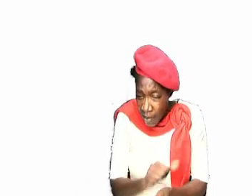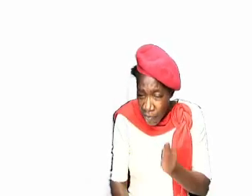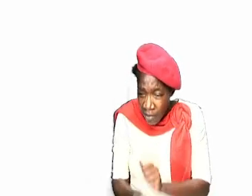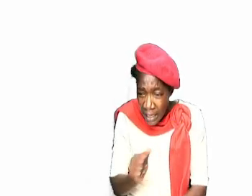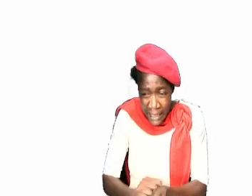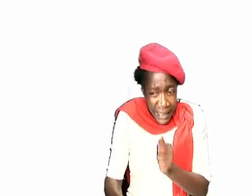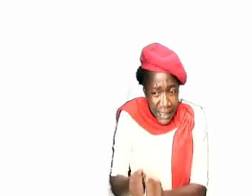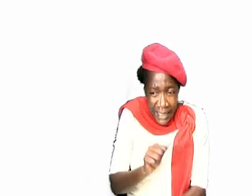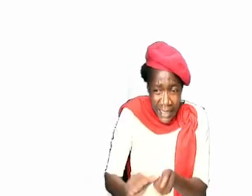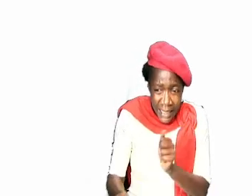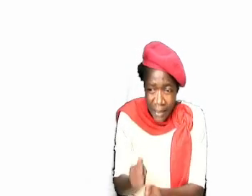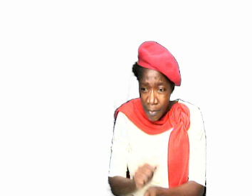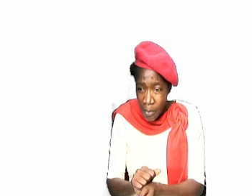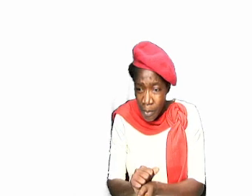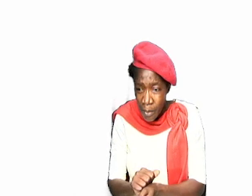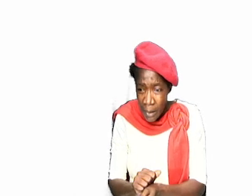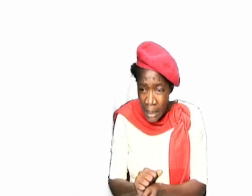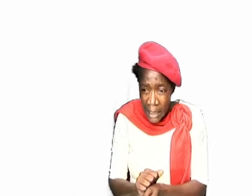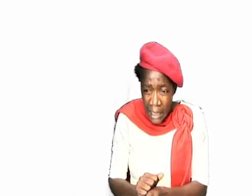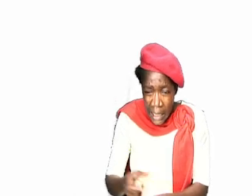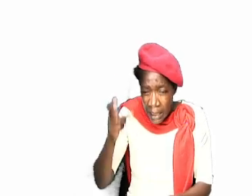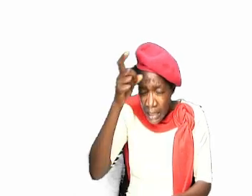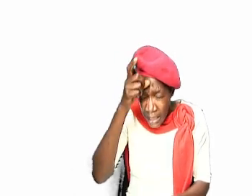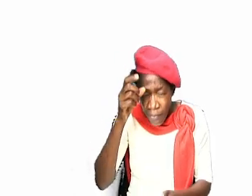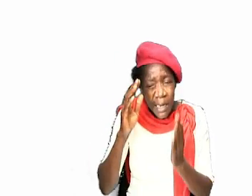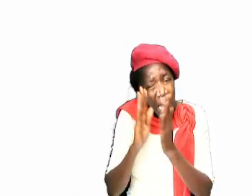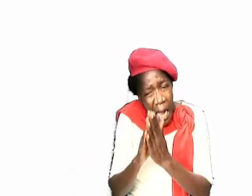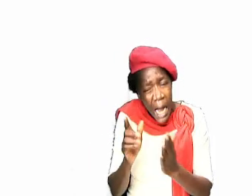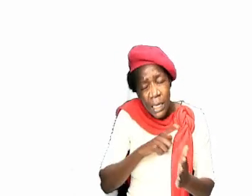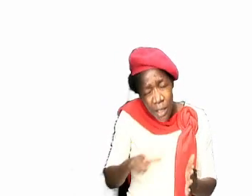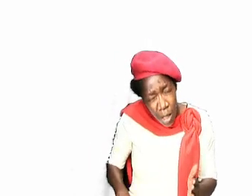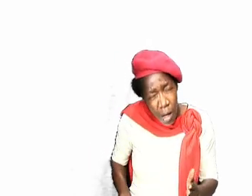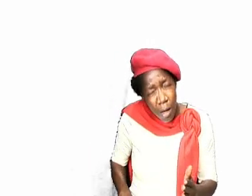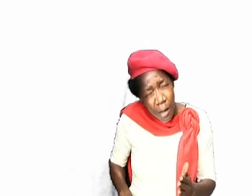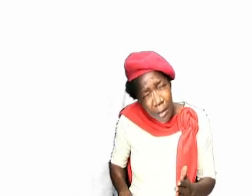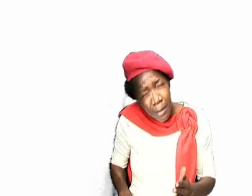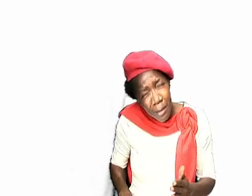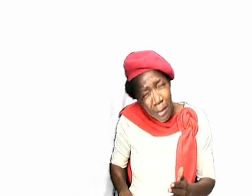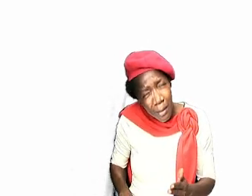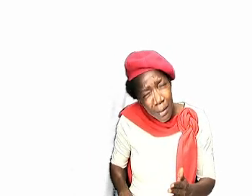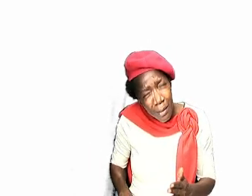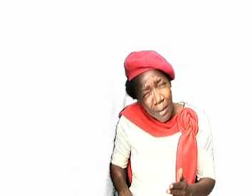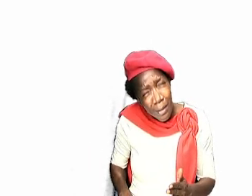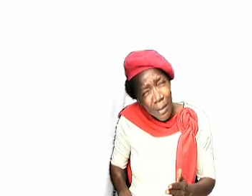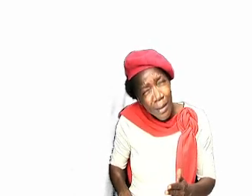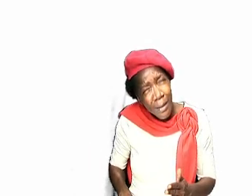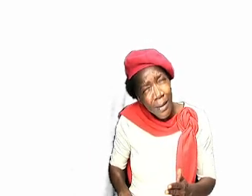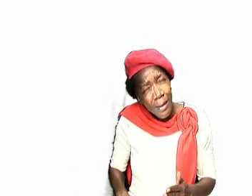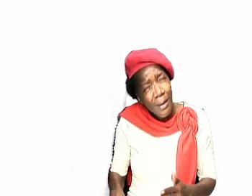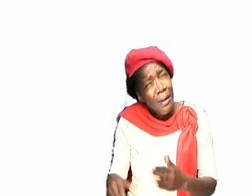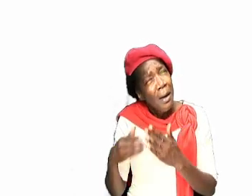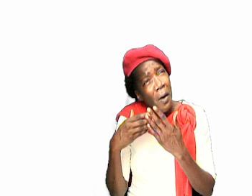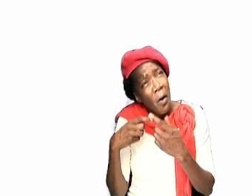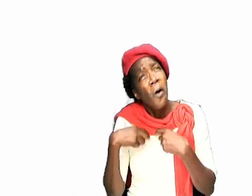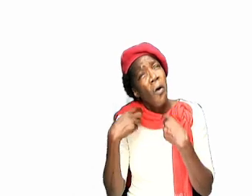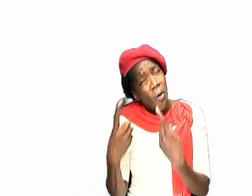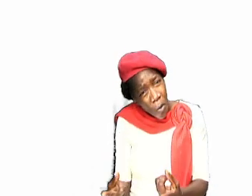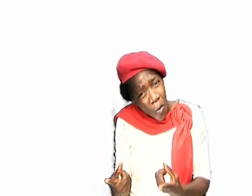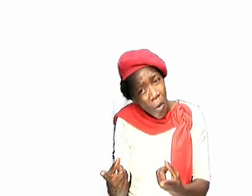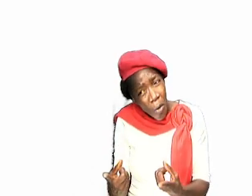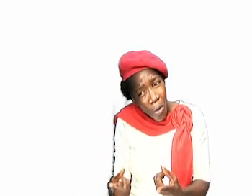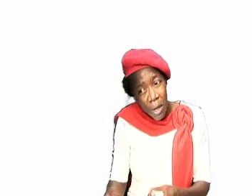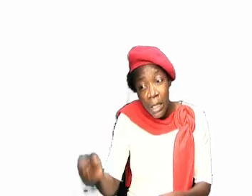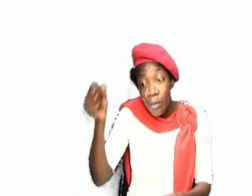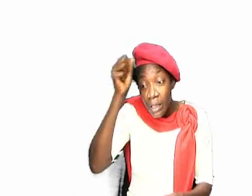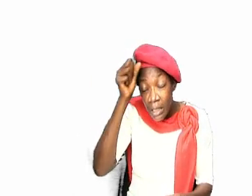threshing floor. And he inquired of the Lord, should I go up? It was Saul's responsibility